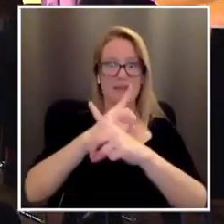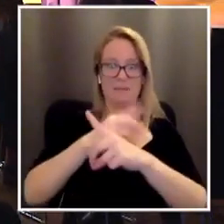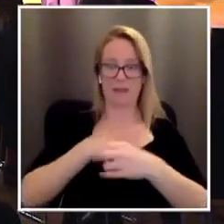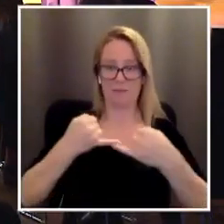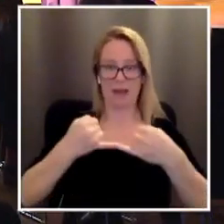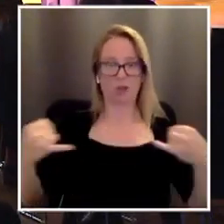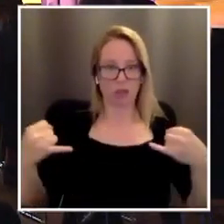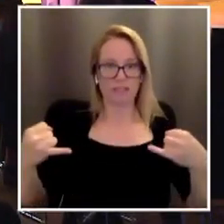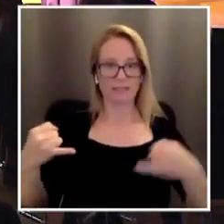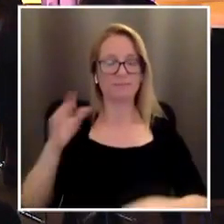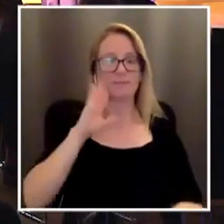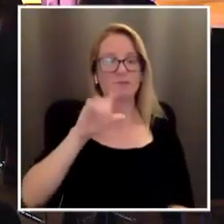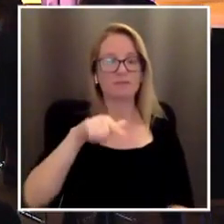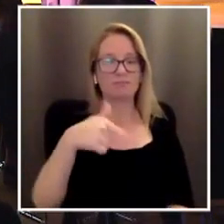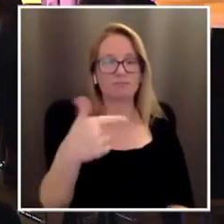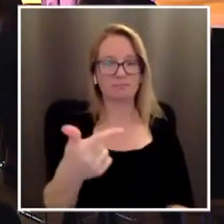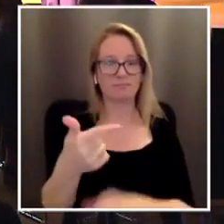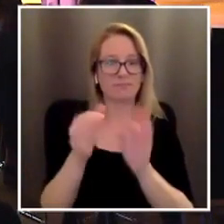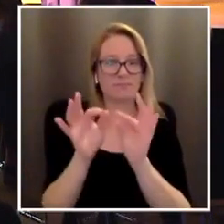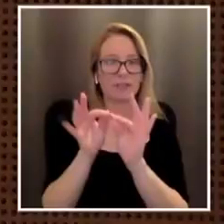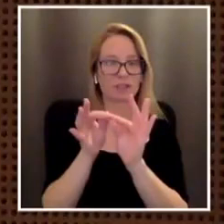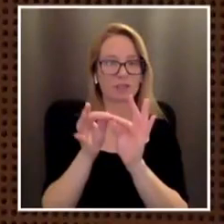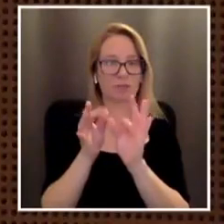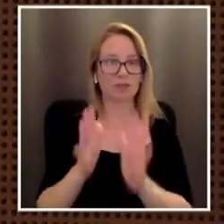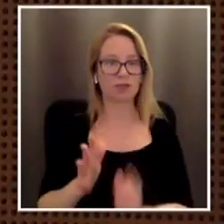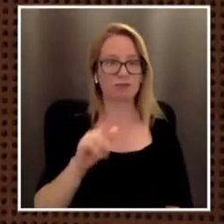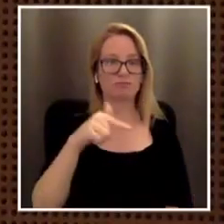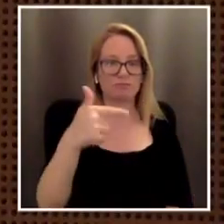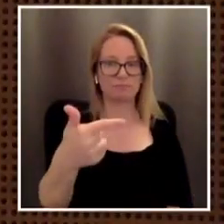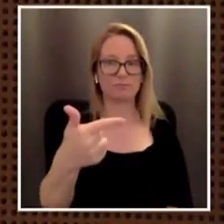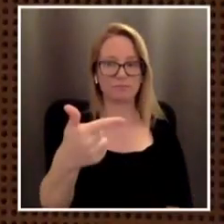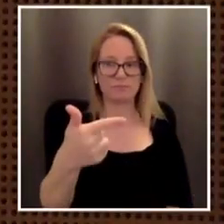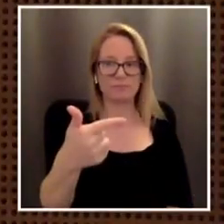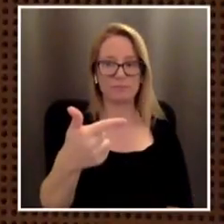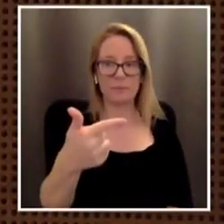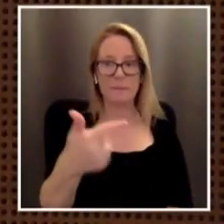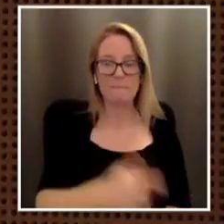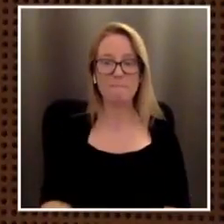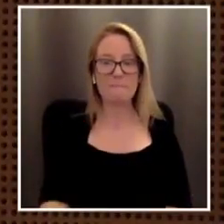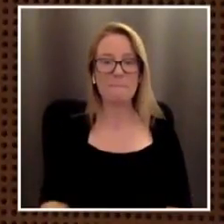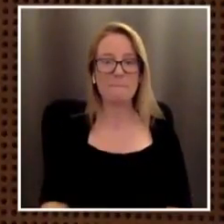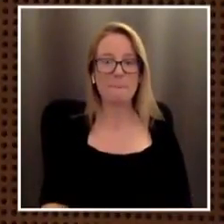boundaries. I have to do what's right for me inside my boundaries.